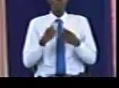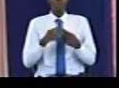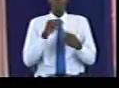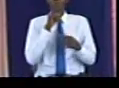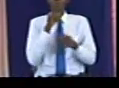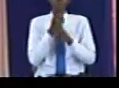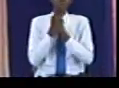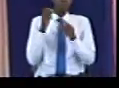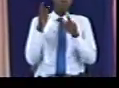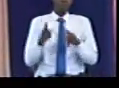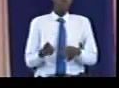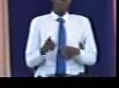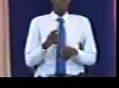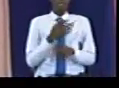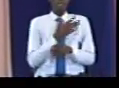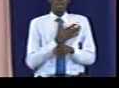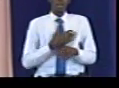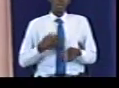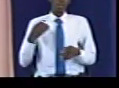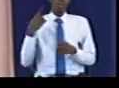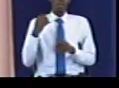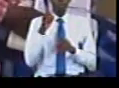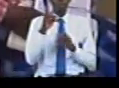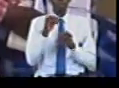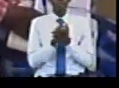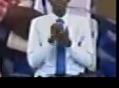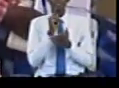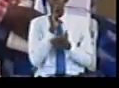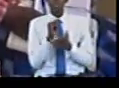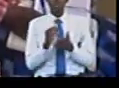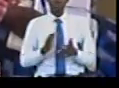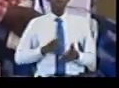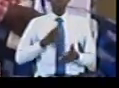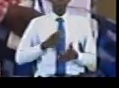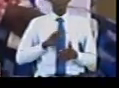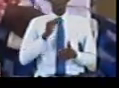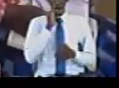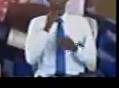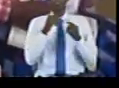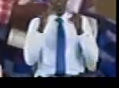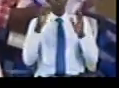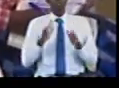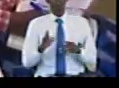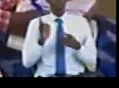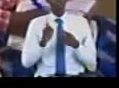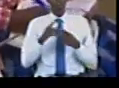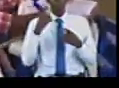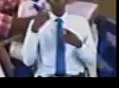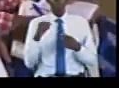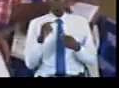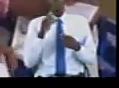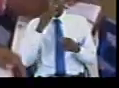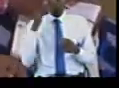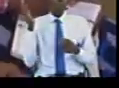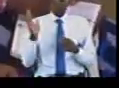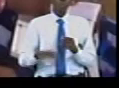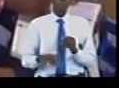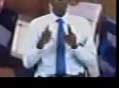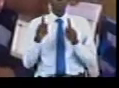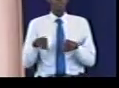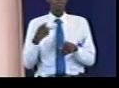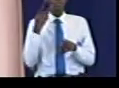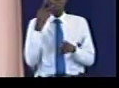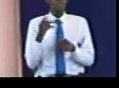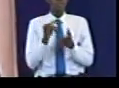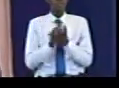is abomination to the wicked. In fact, when the Lord called the children of Israel, he made that separation very